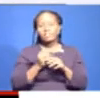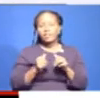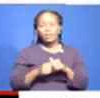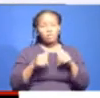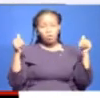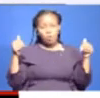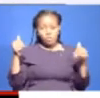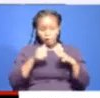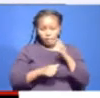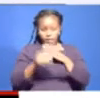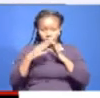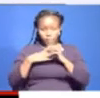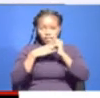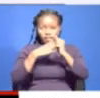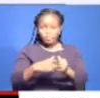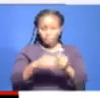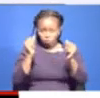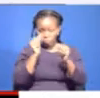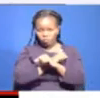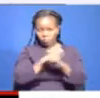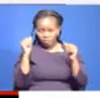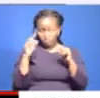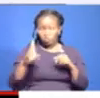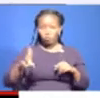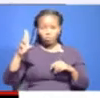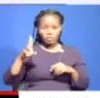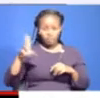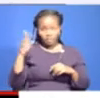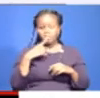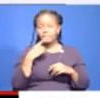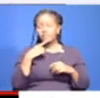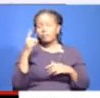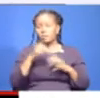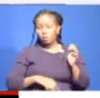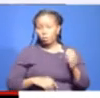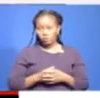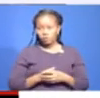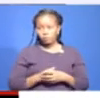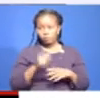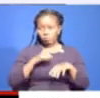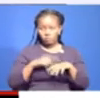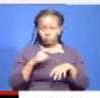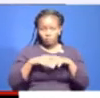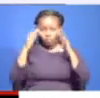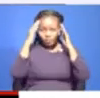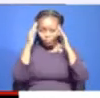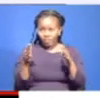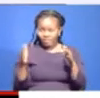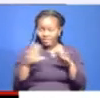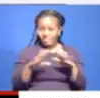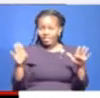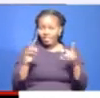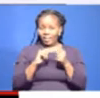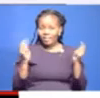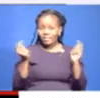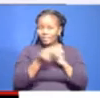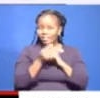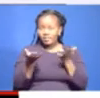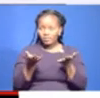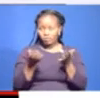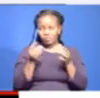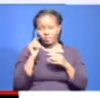Uhuru Kenyatta, as the PS and the chair say. When you're looking at land reforms, land is a very emotive matter in